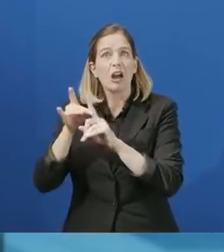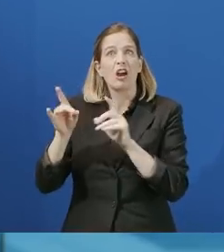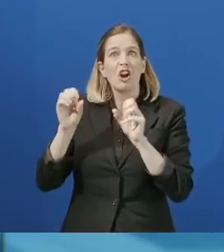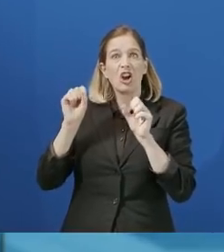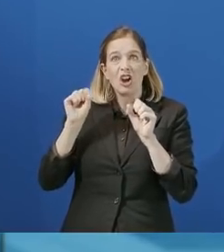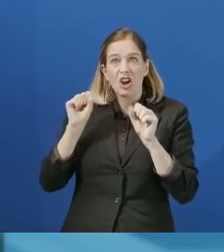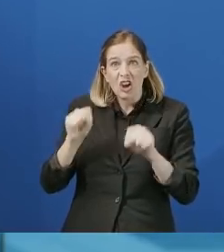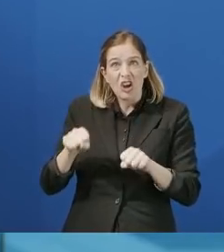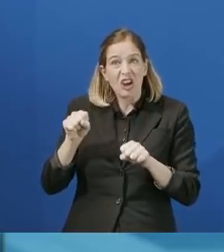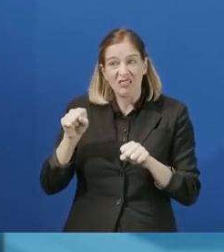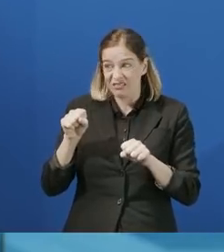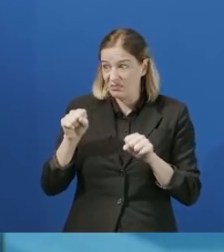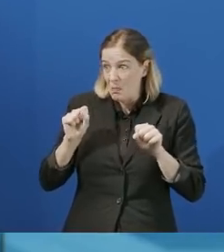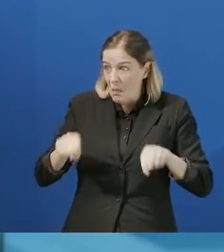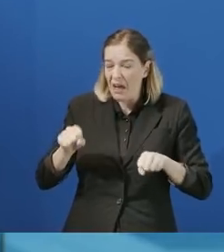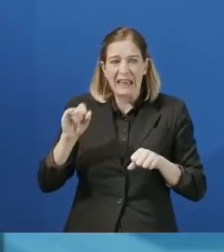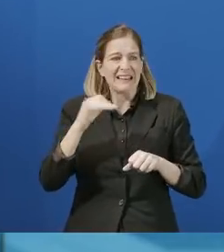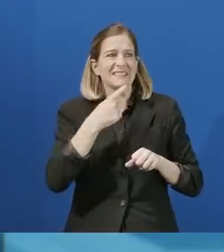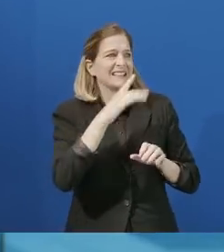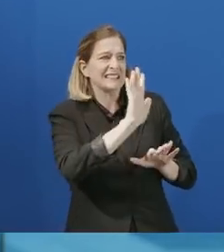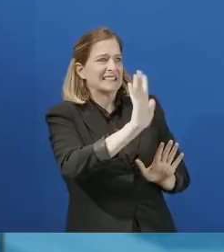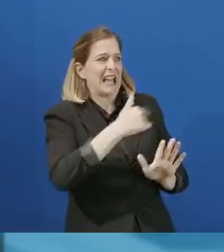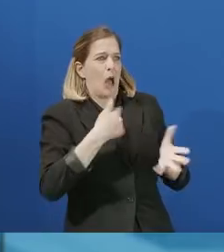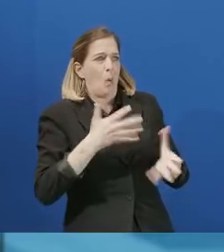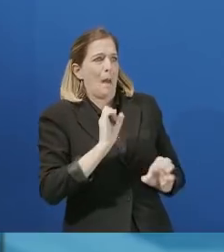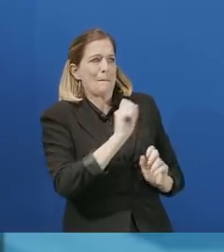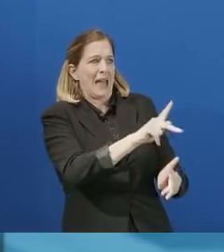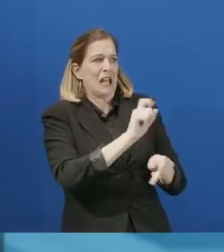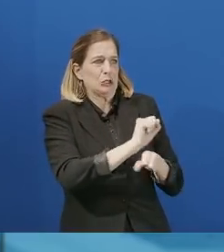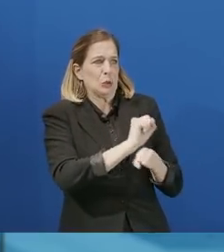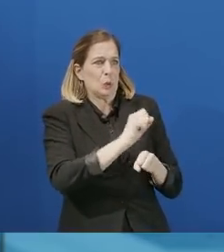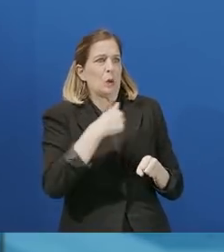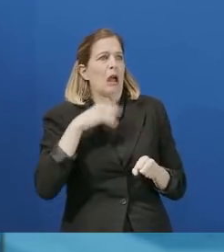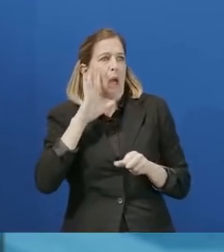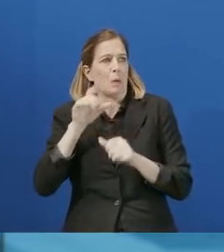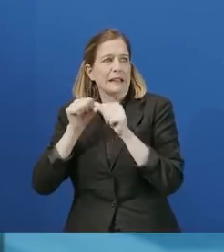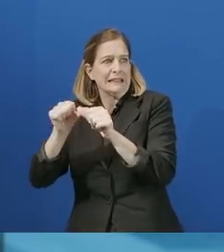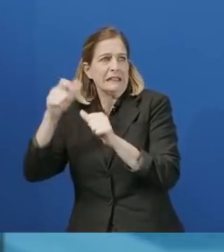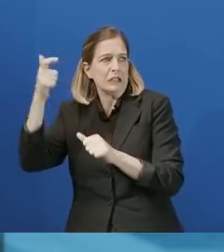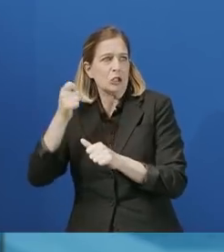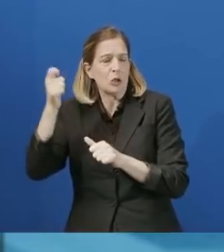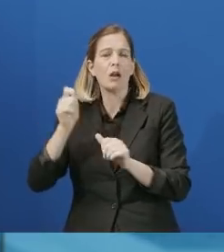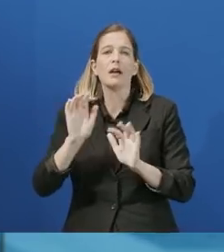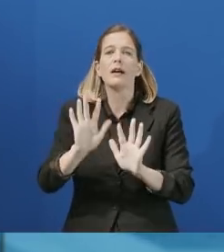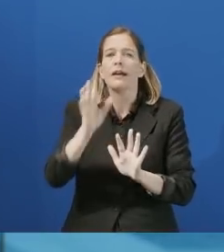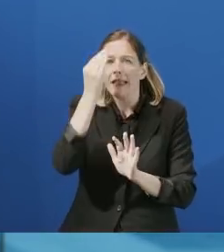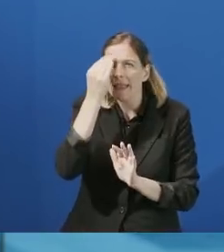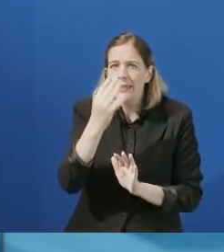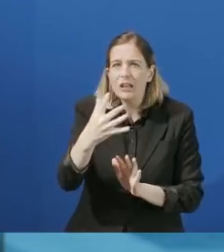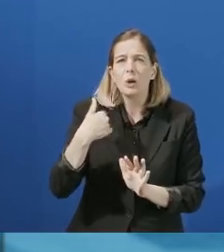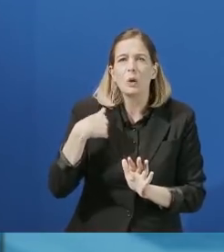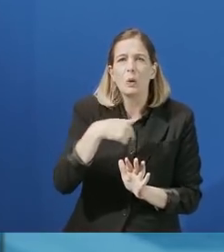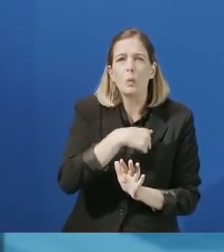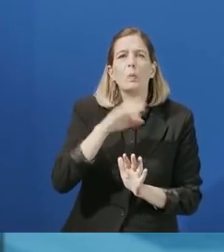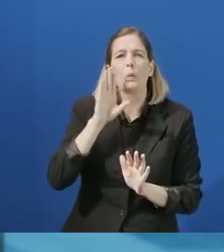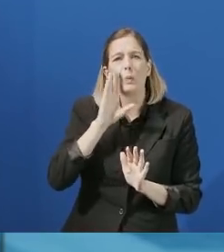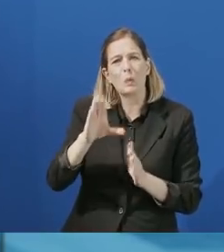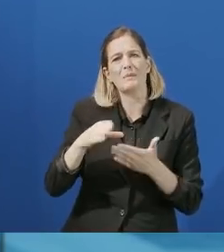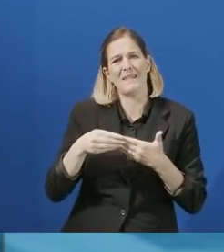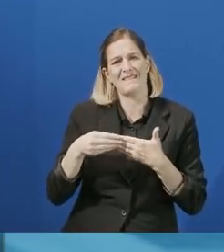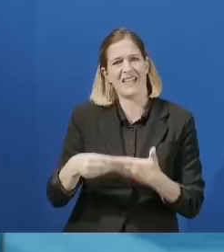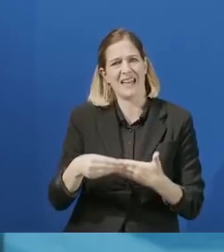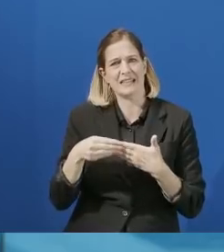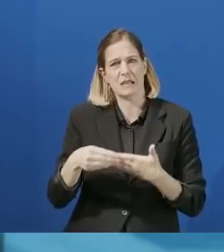that fair, JJ? We're going to have flexibility. Okay, we're going to have flexibility around this. We want to see people that